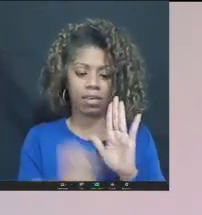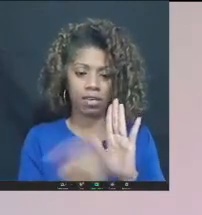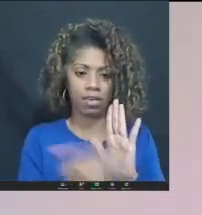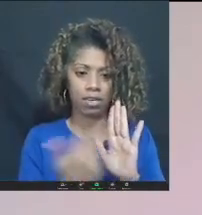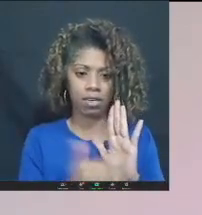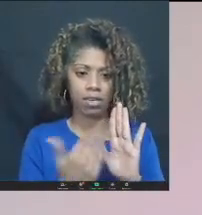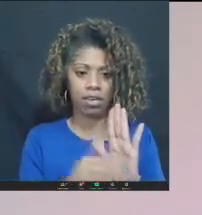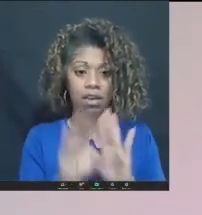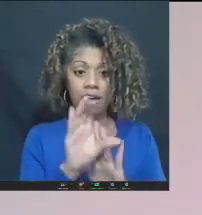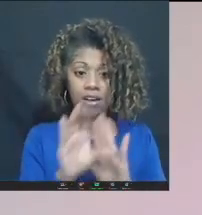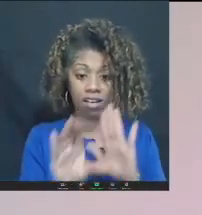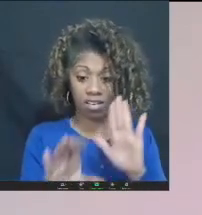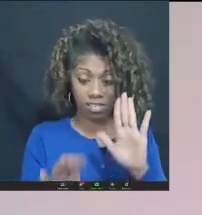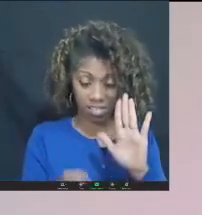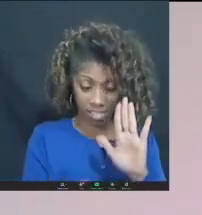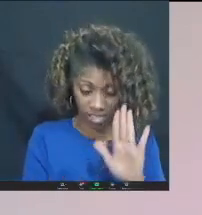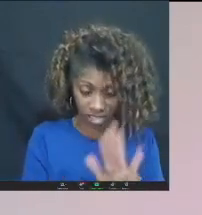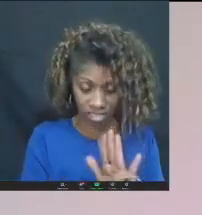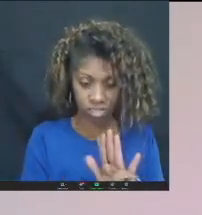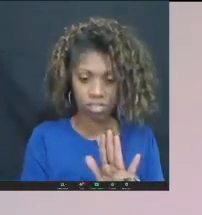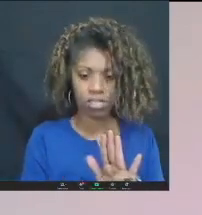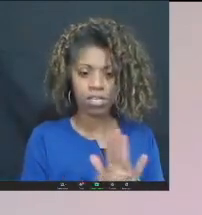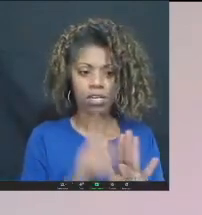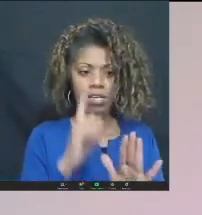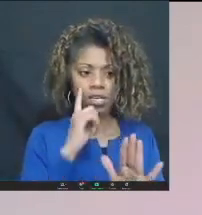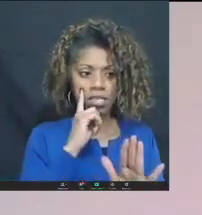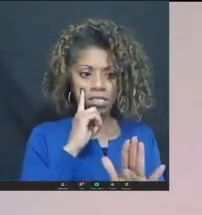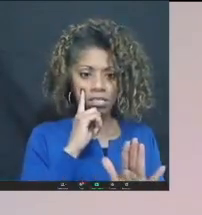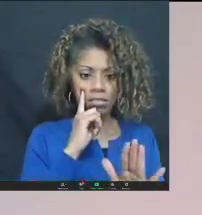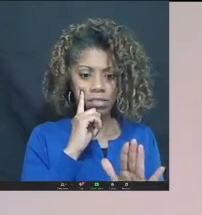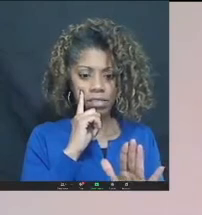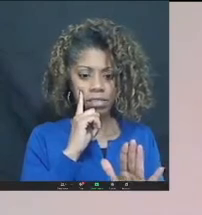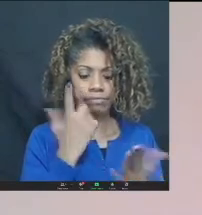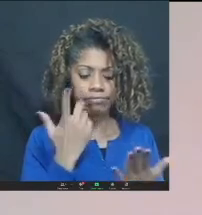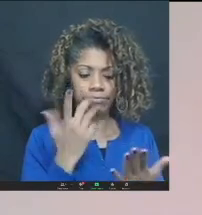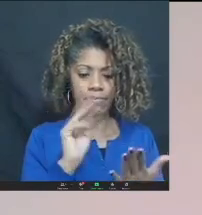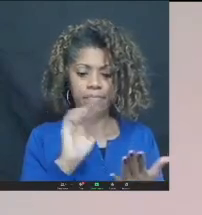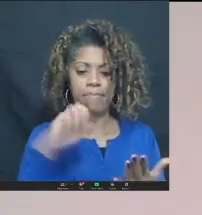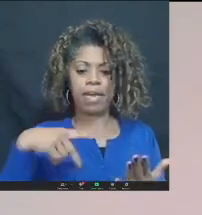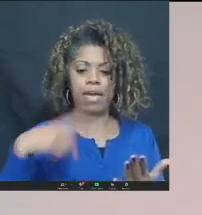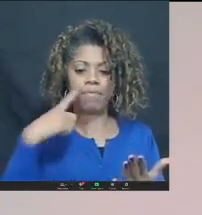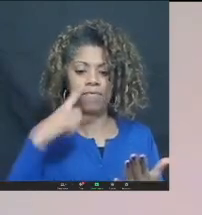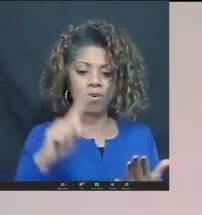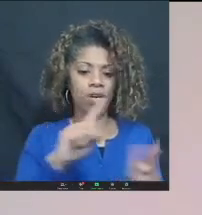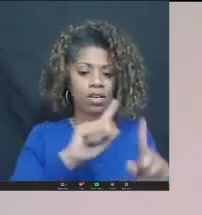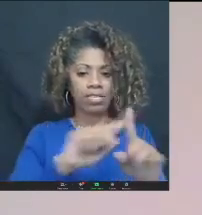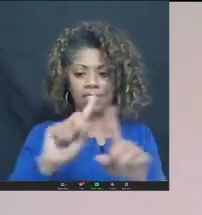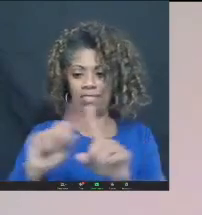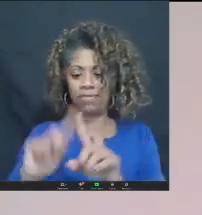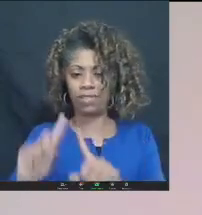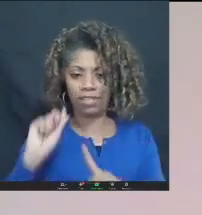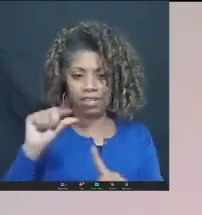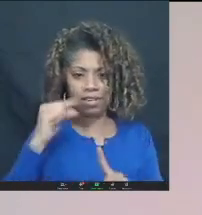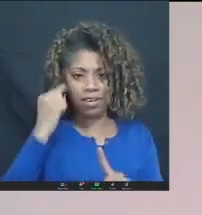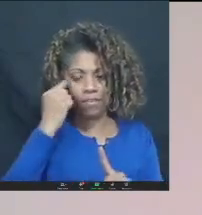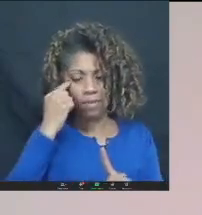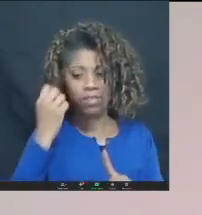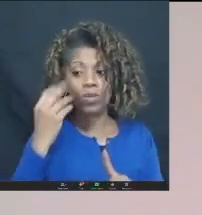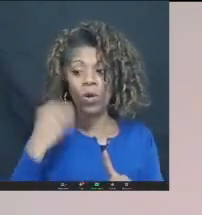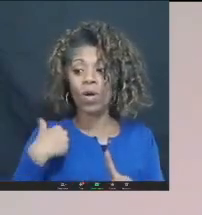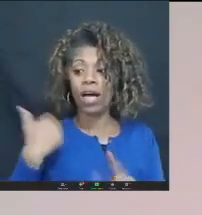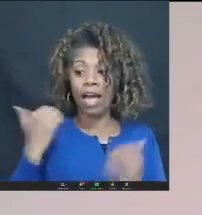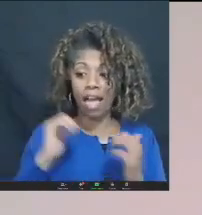literally a couple of hundred different governments. And the way that we go will be copied. So we have I'm talking about those of us who are the good